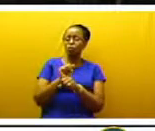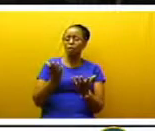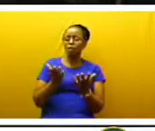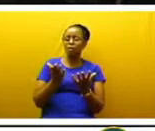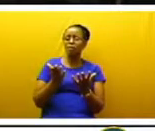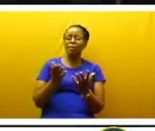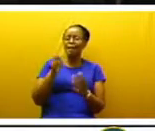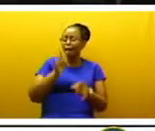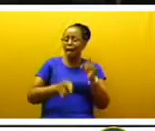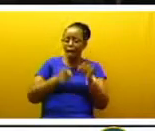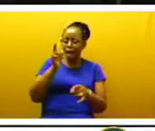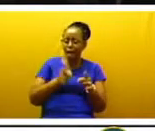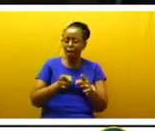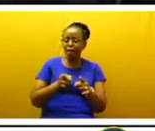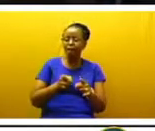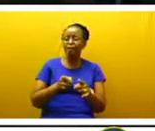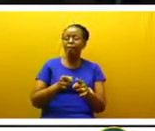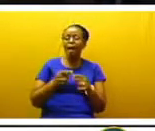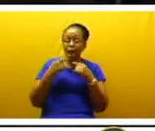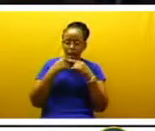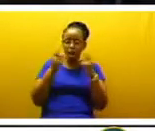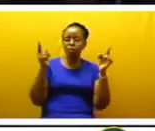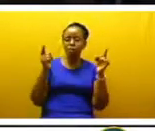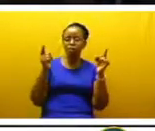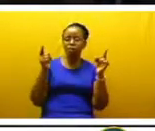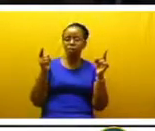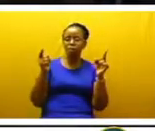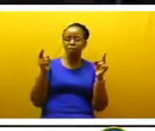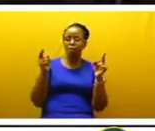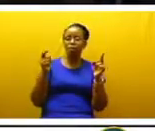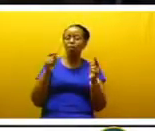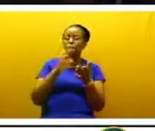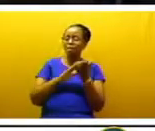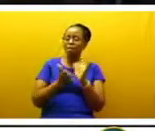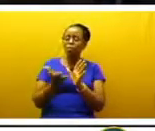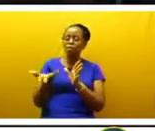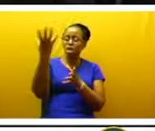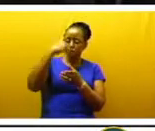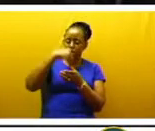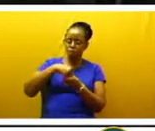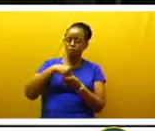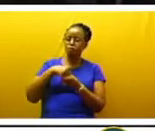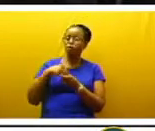judgment without the 27 constituency results